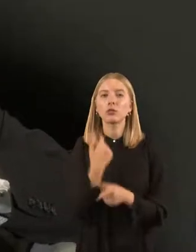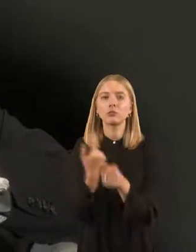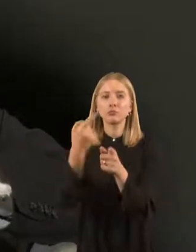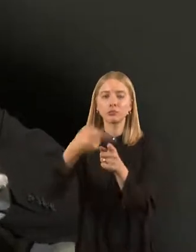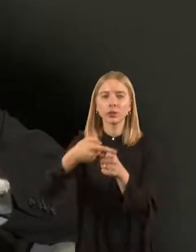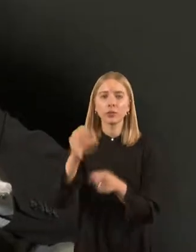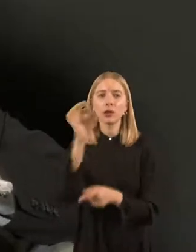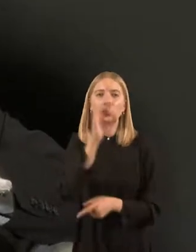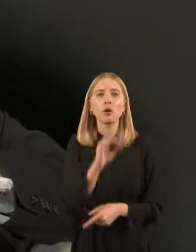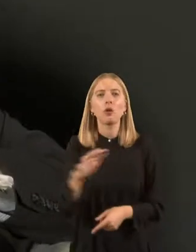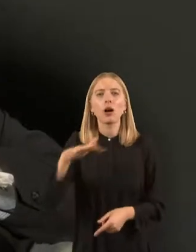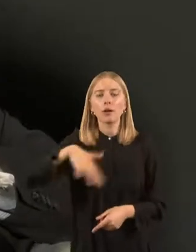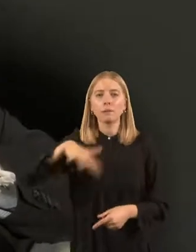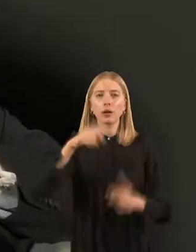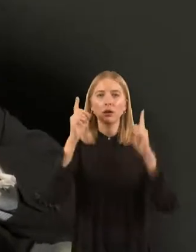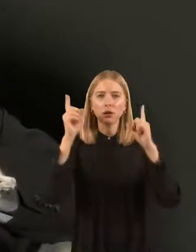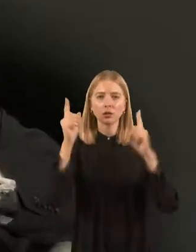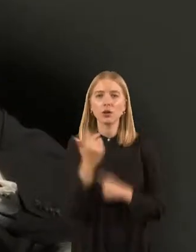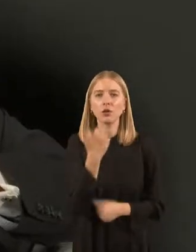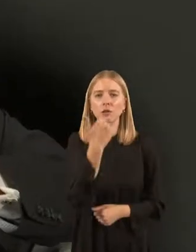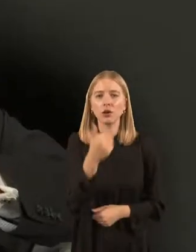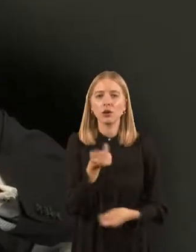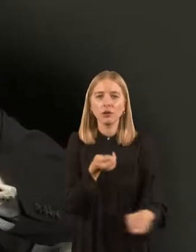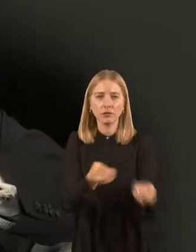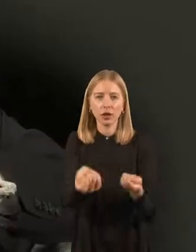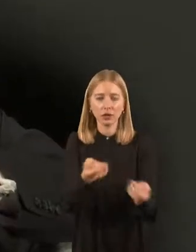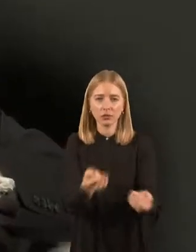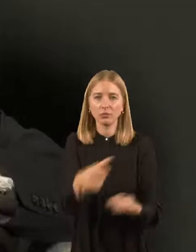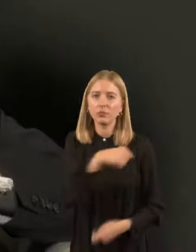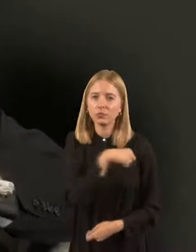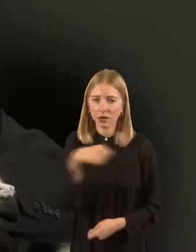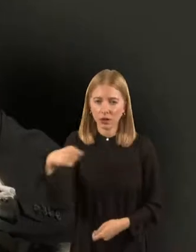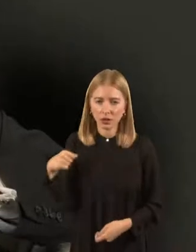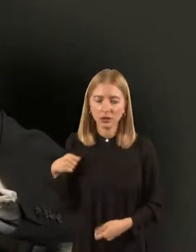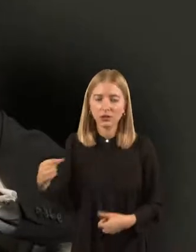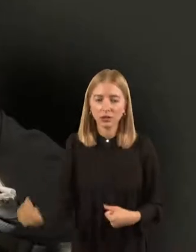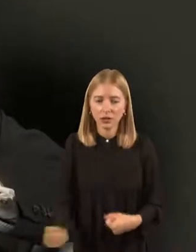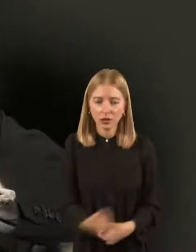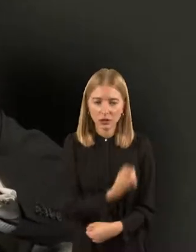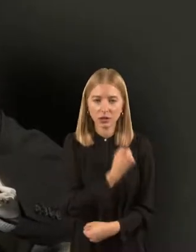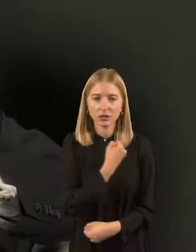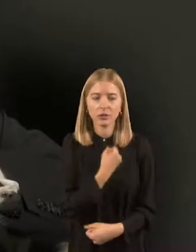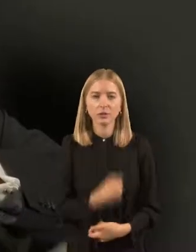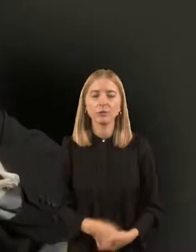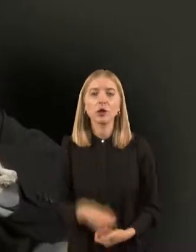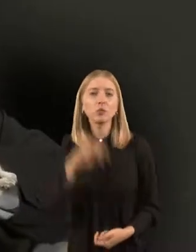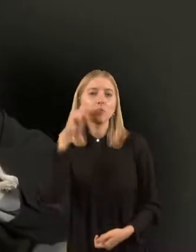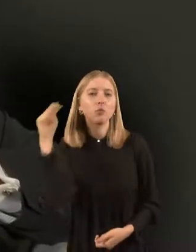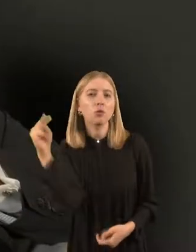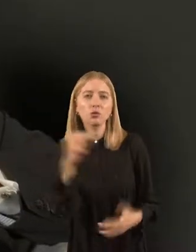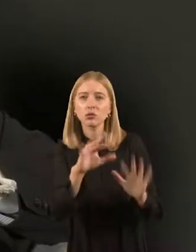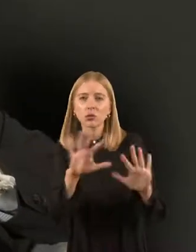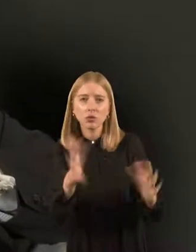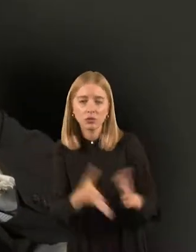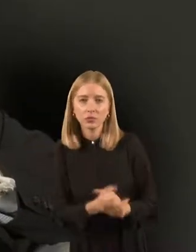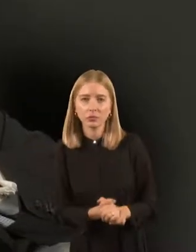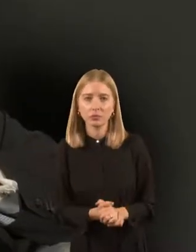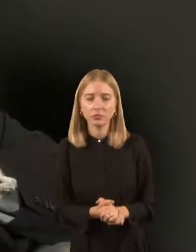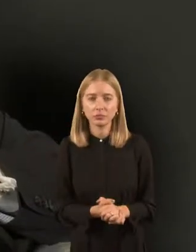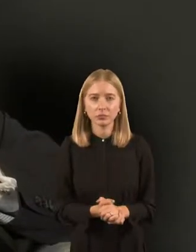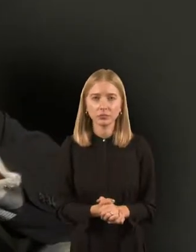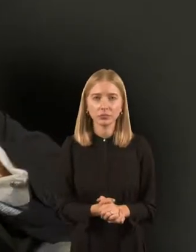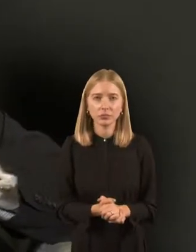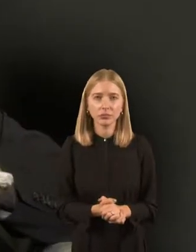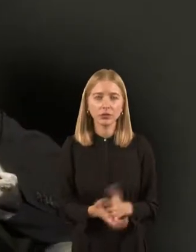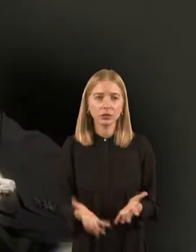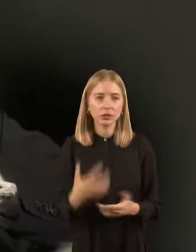the only way to do it is with public information, with public engagement, and we are expecting